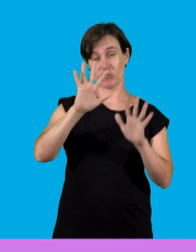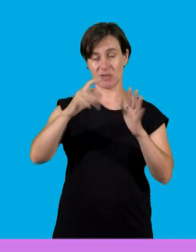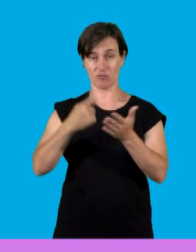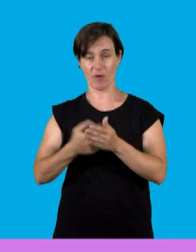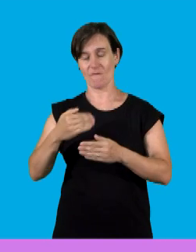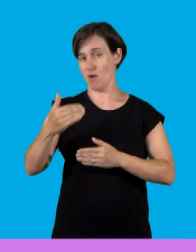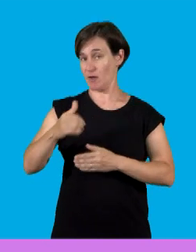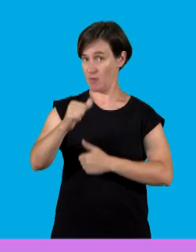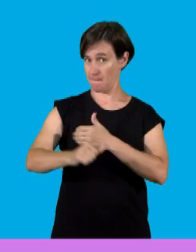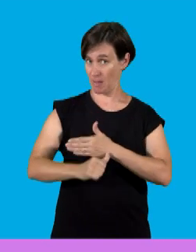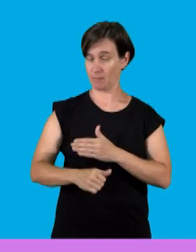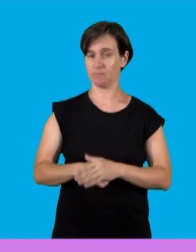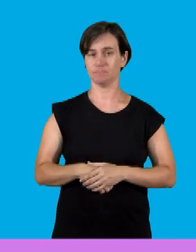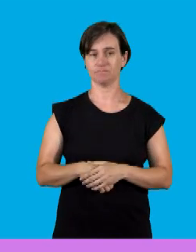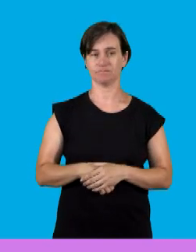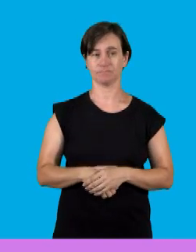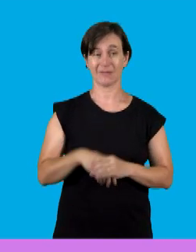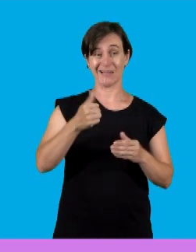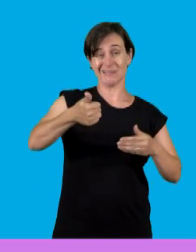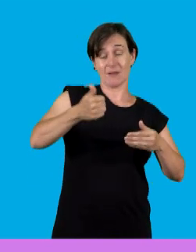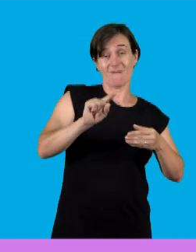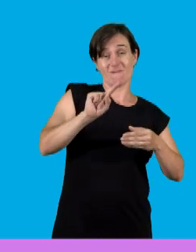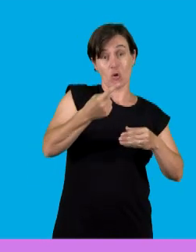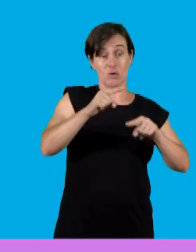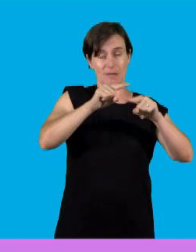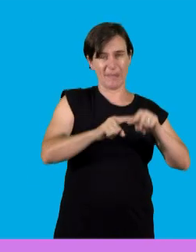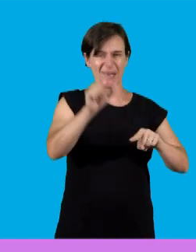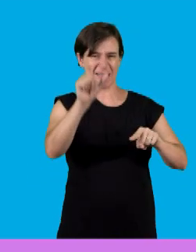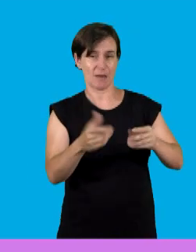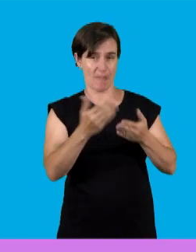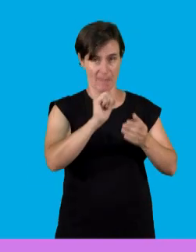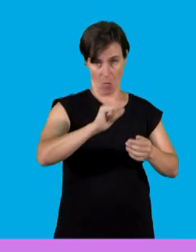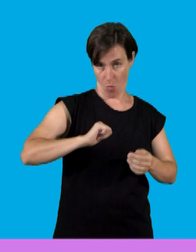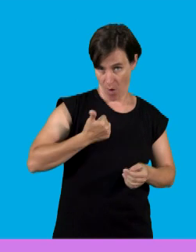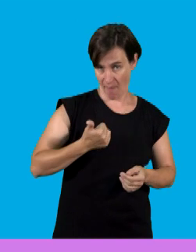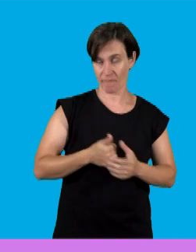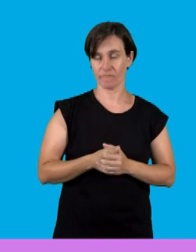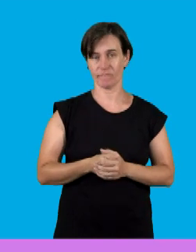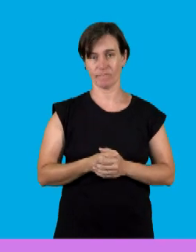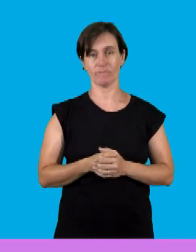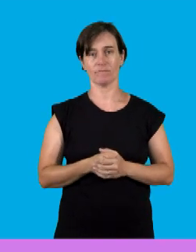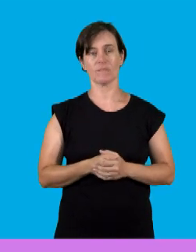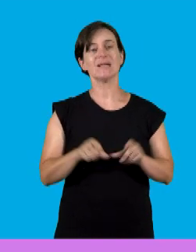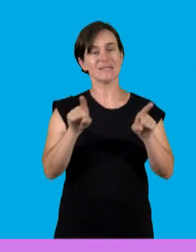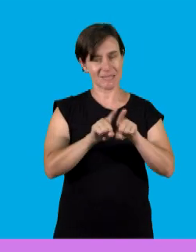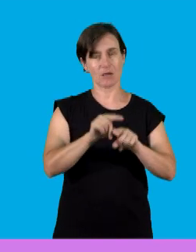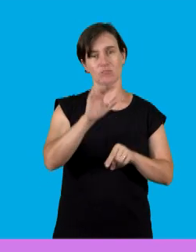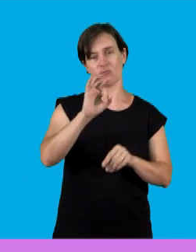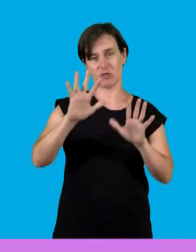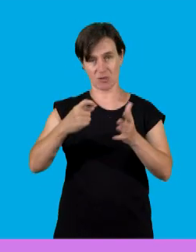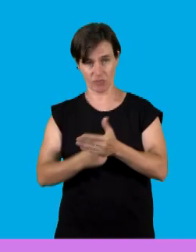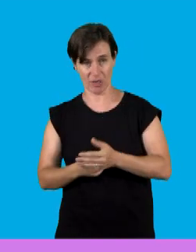right, per month. Okay, first dependent, if it's a man, obviously that will be his wife, will get also the same amount